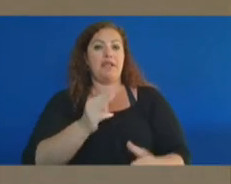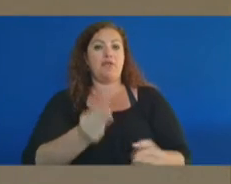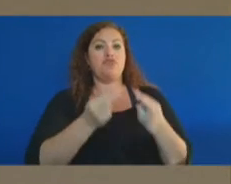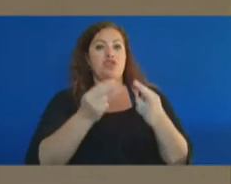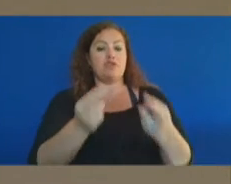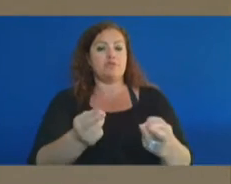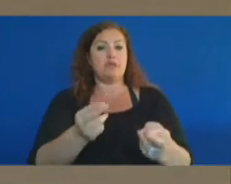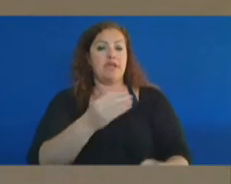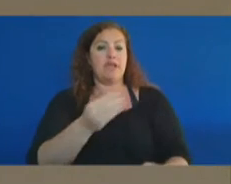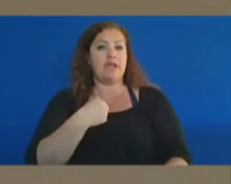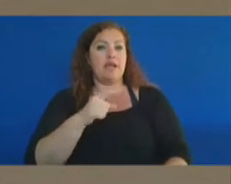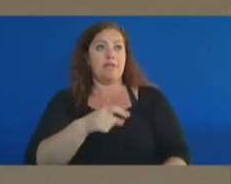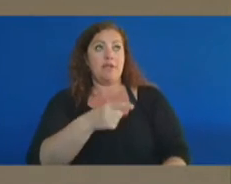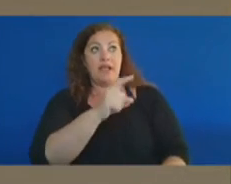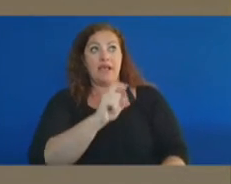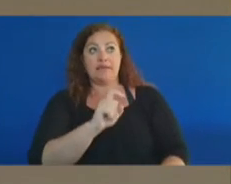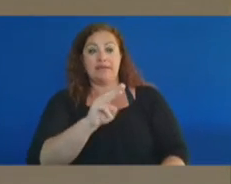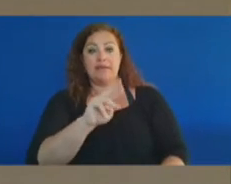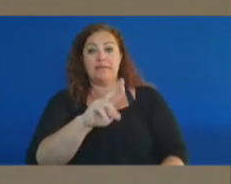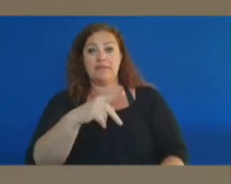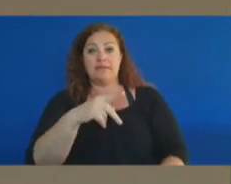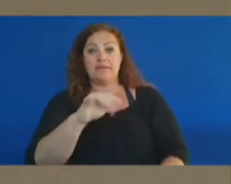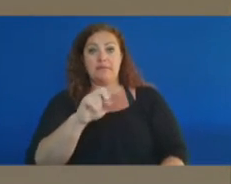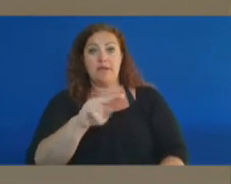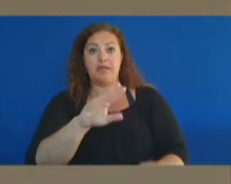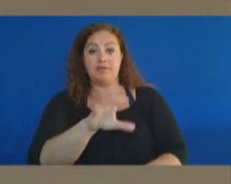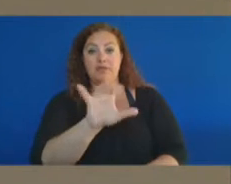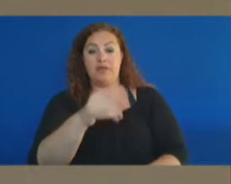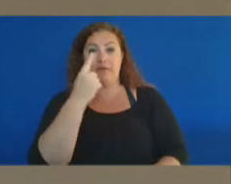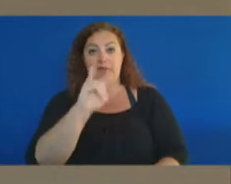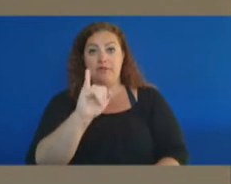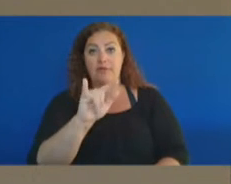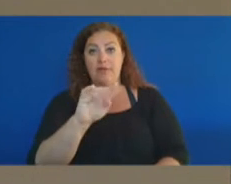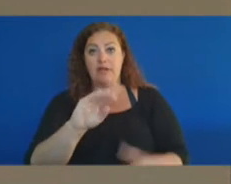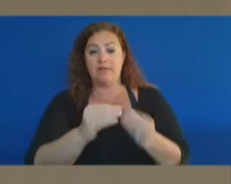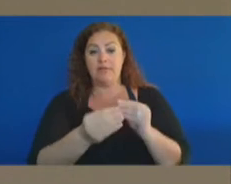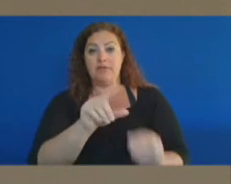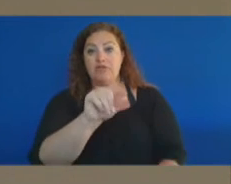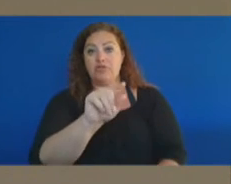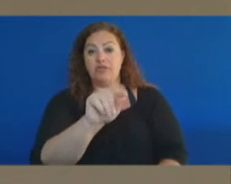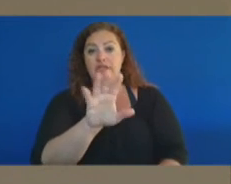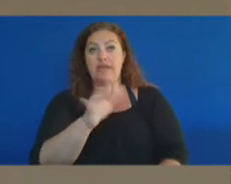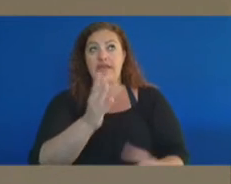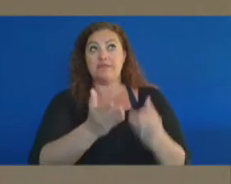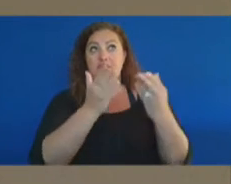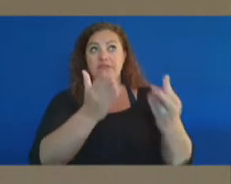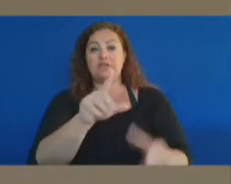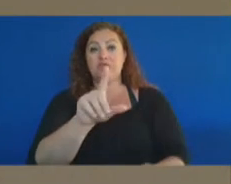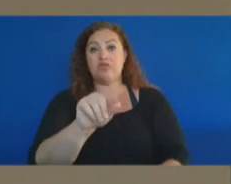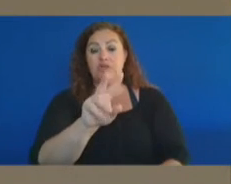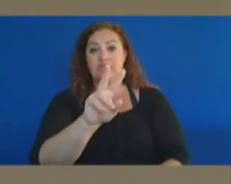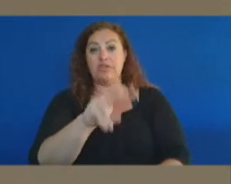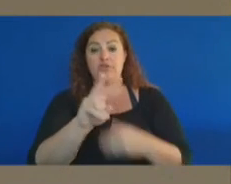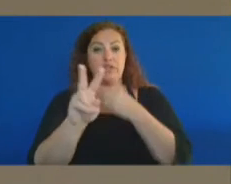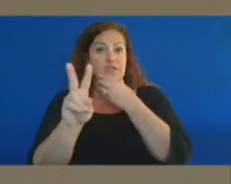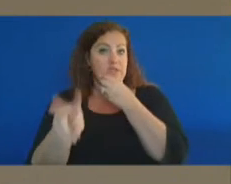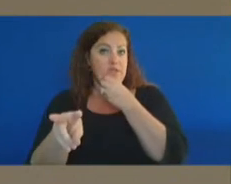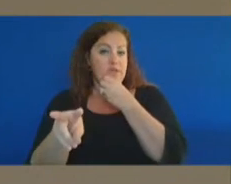to ask Mr Patton to do this for item 20 which is petition 2022